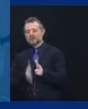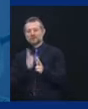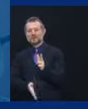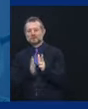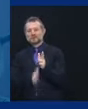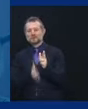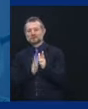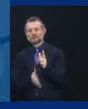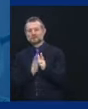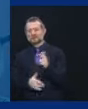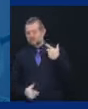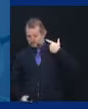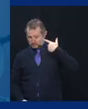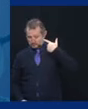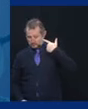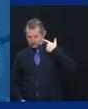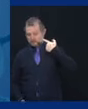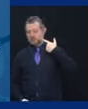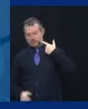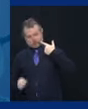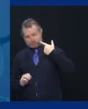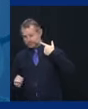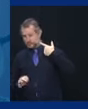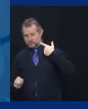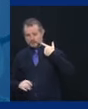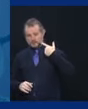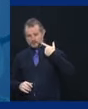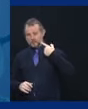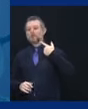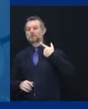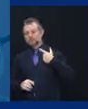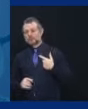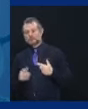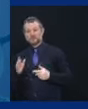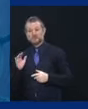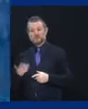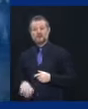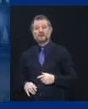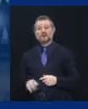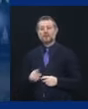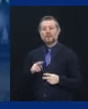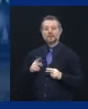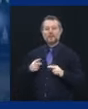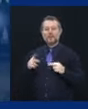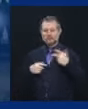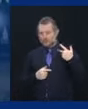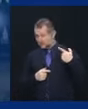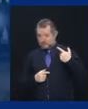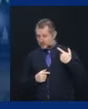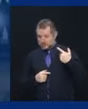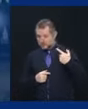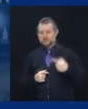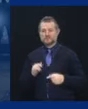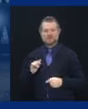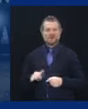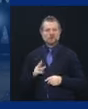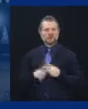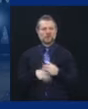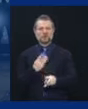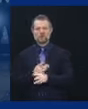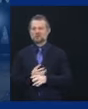virus. You know it's mutating around the globe. Why are we still